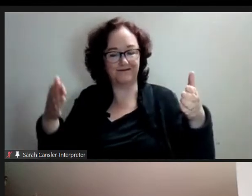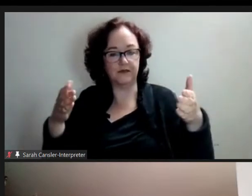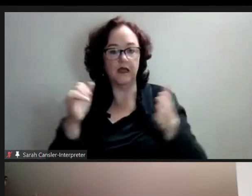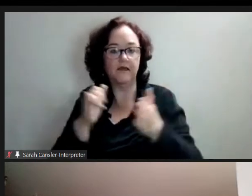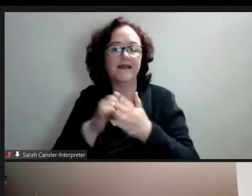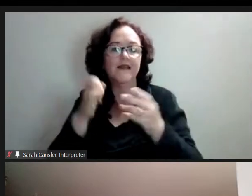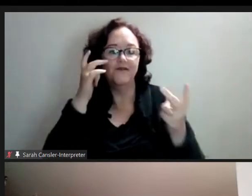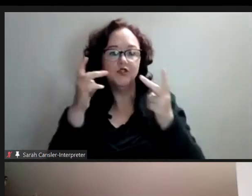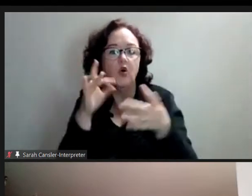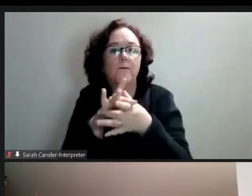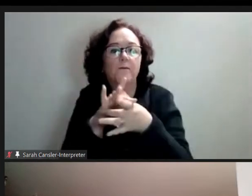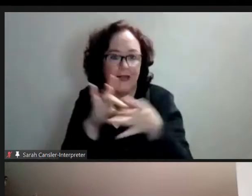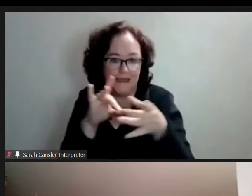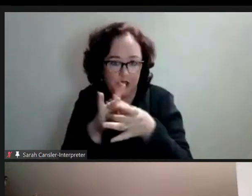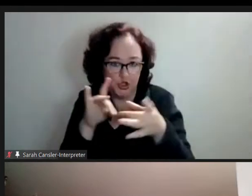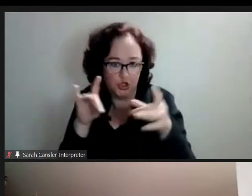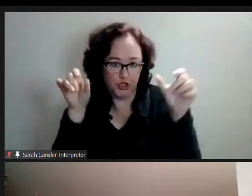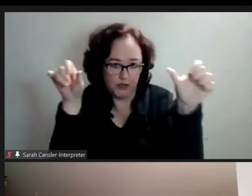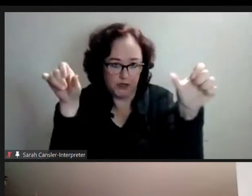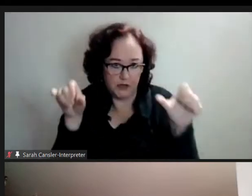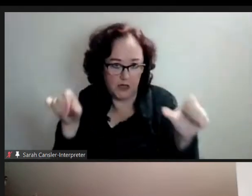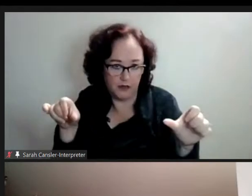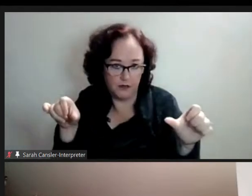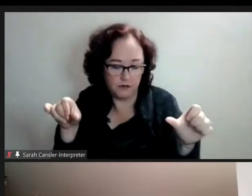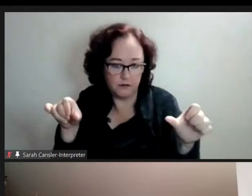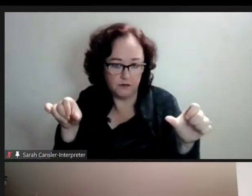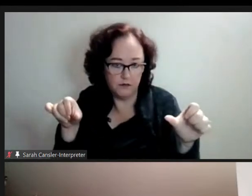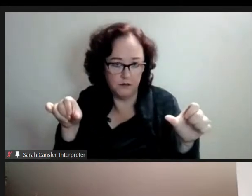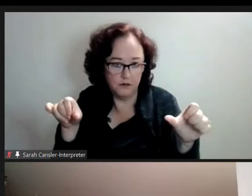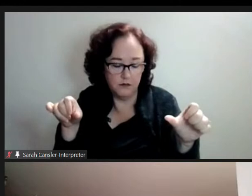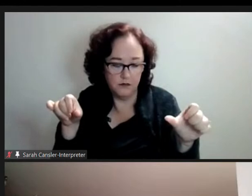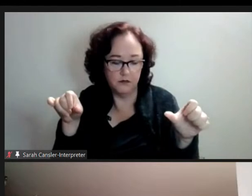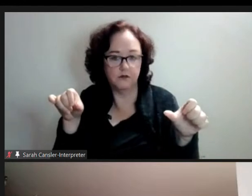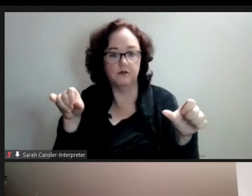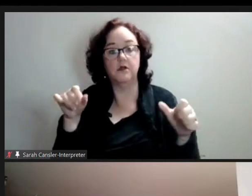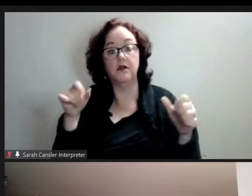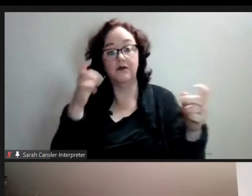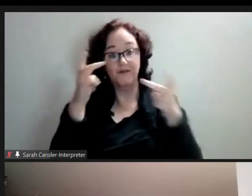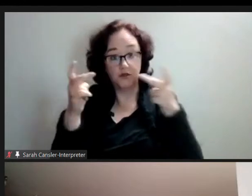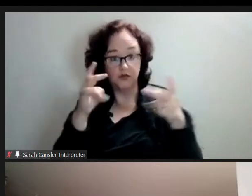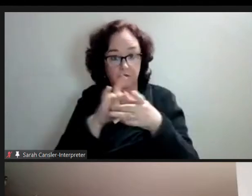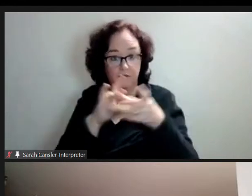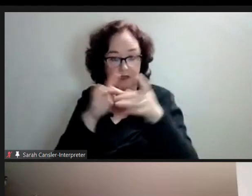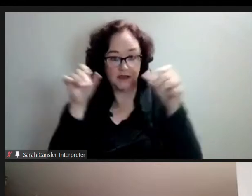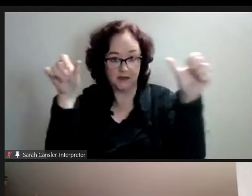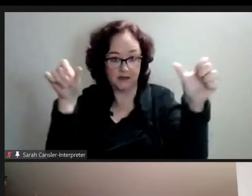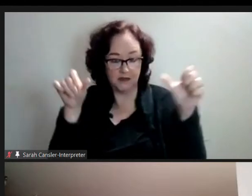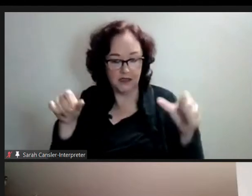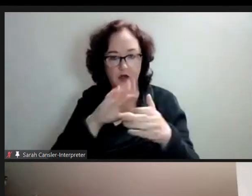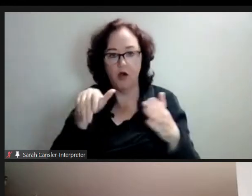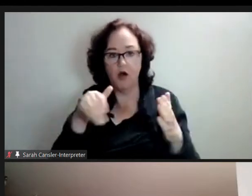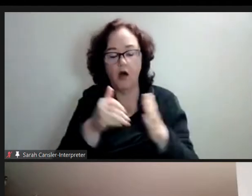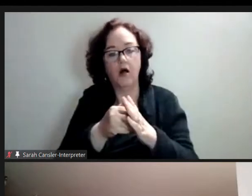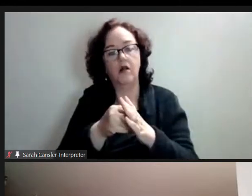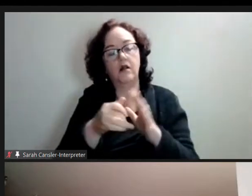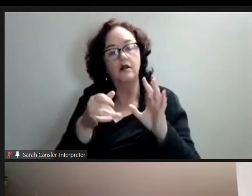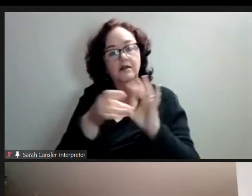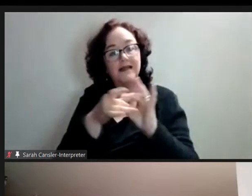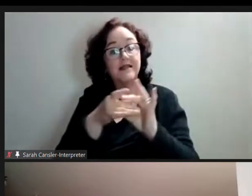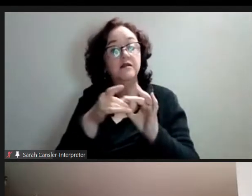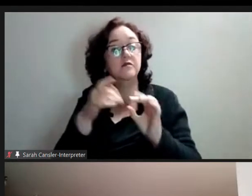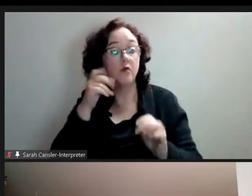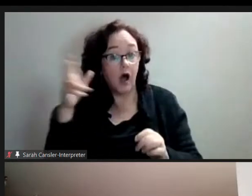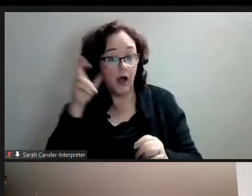sign. So visual message sign will basically write out all the text of what the audio message is